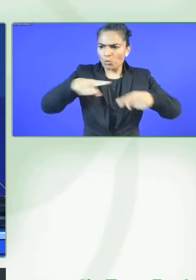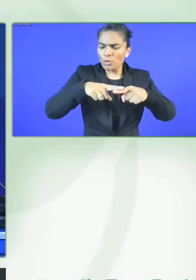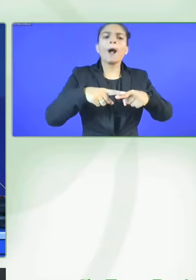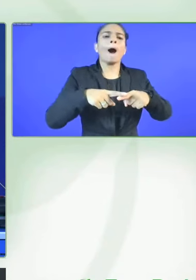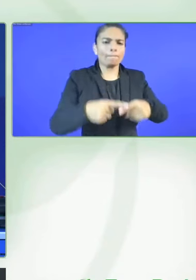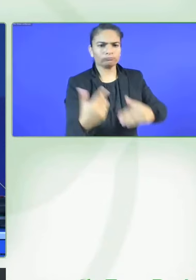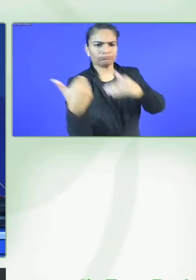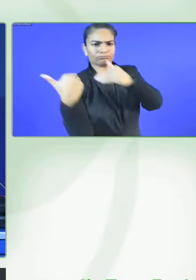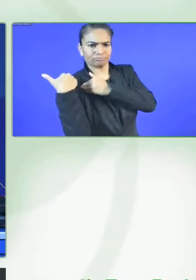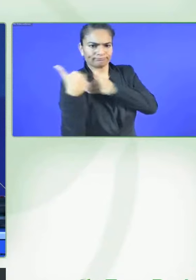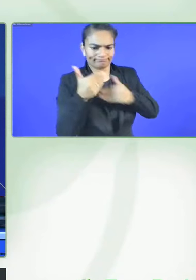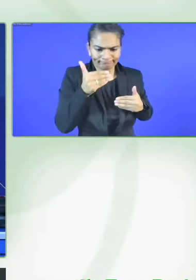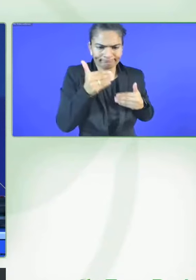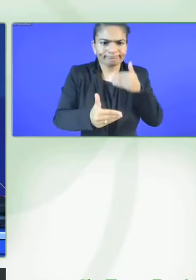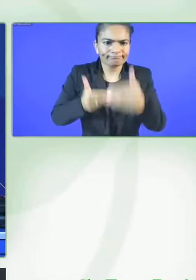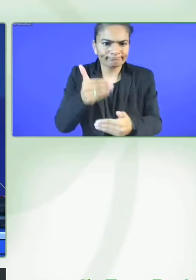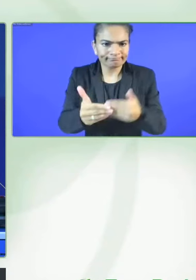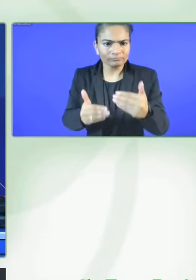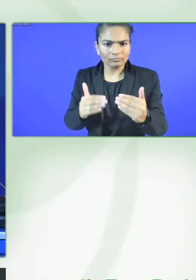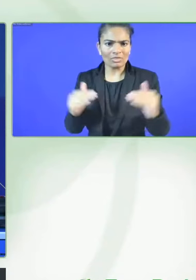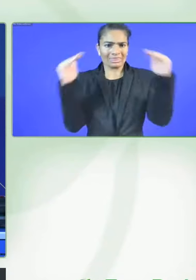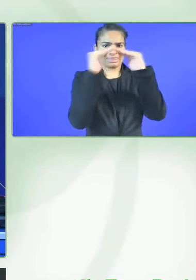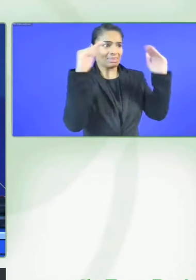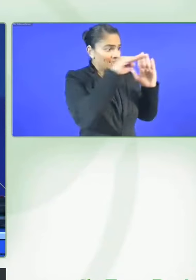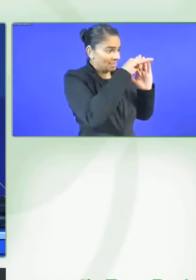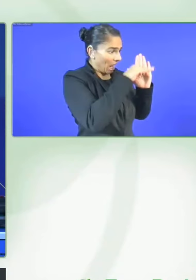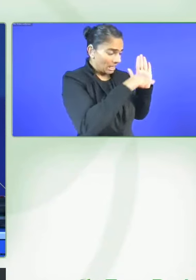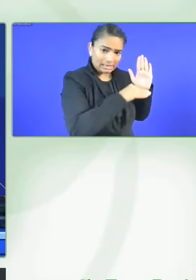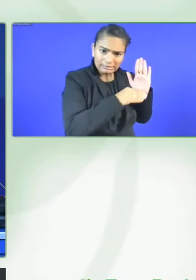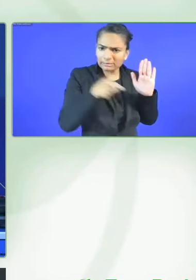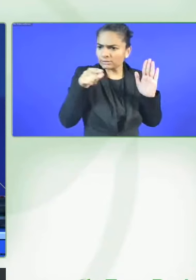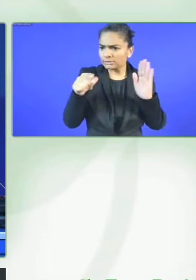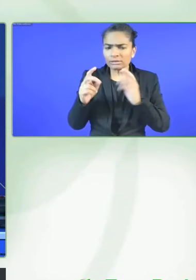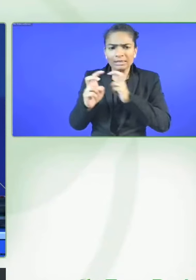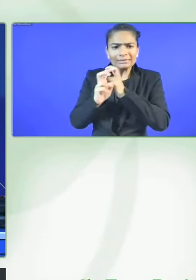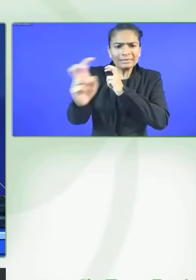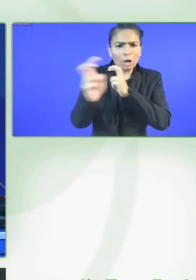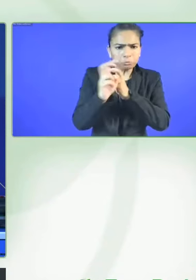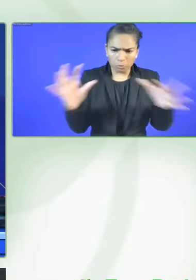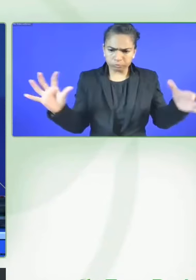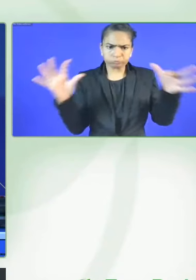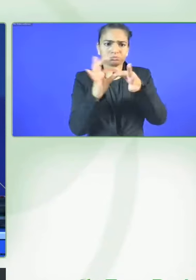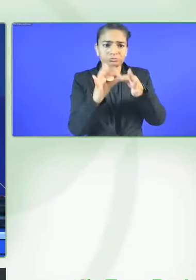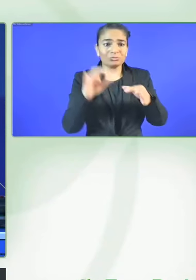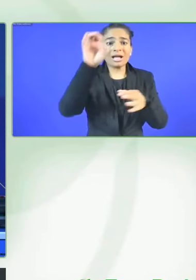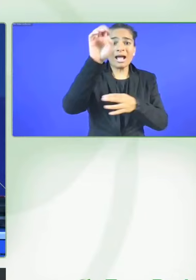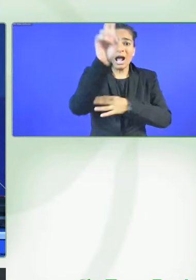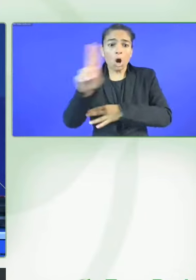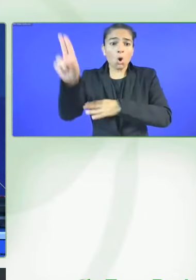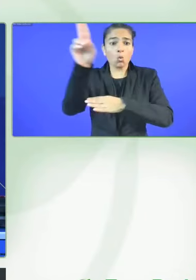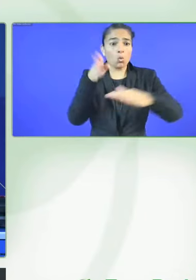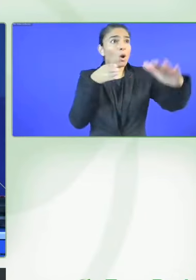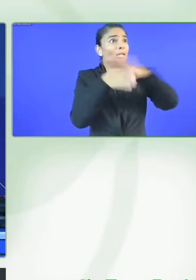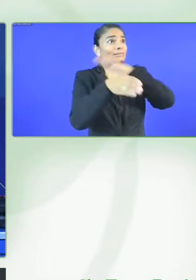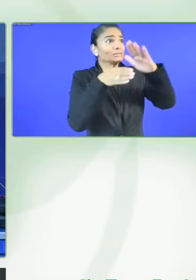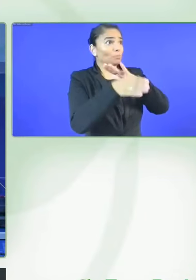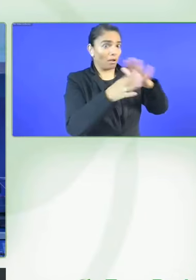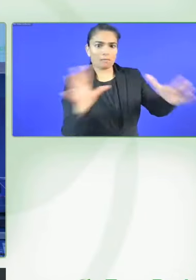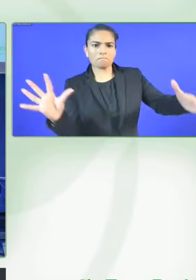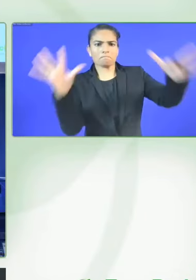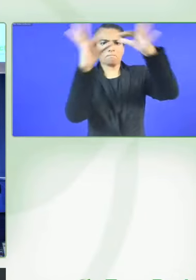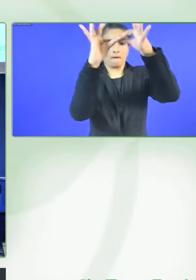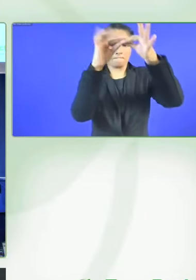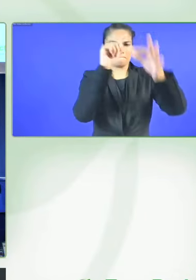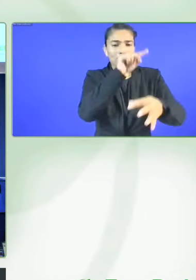BIS workshop? BIS workshop tomorrow morning at room M6. Back to you, Jack. Thank you so